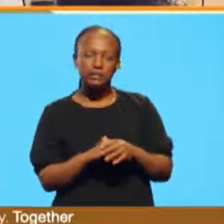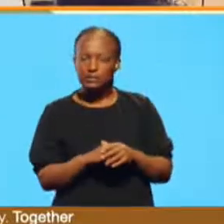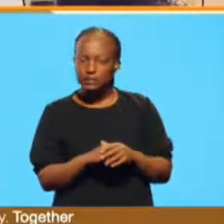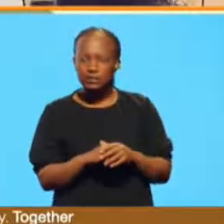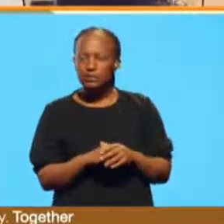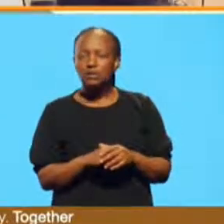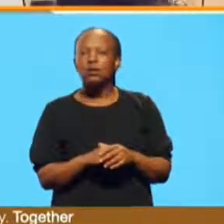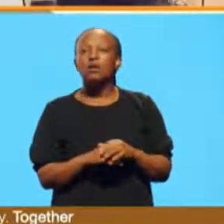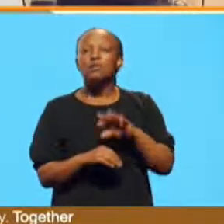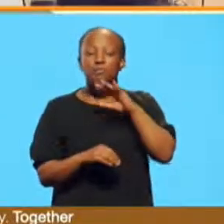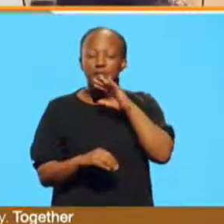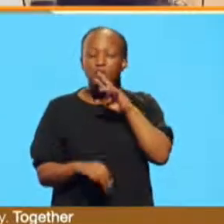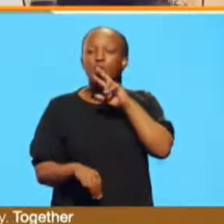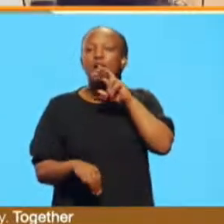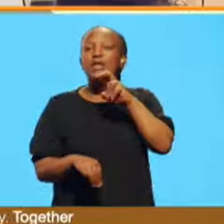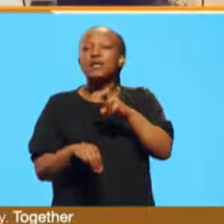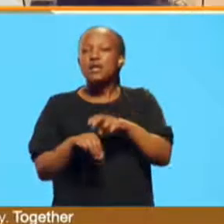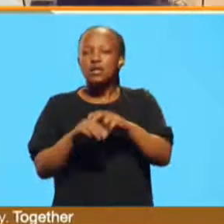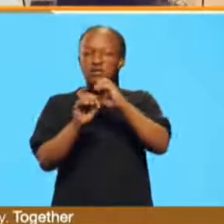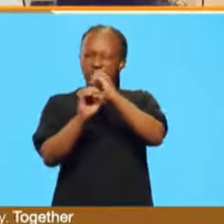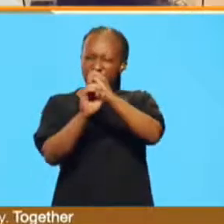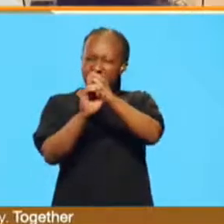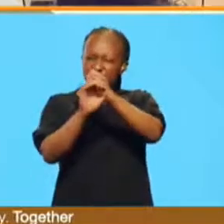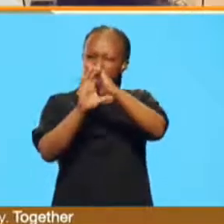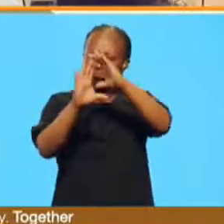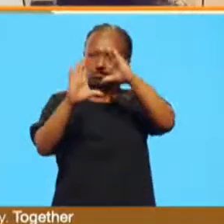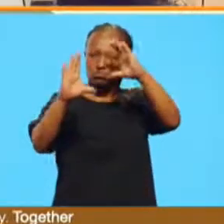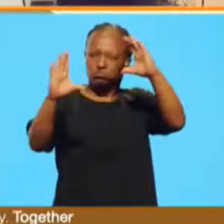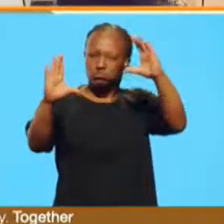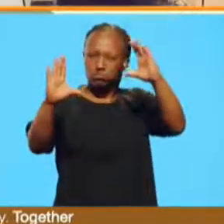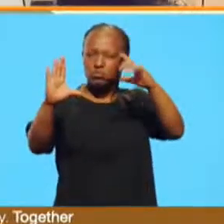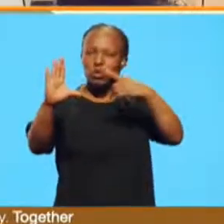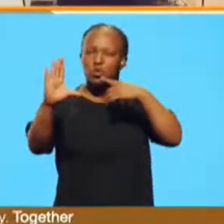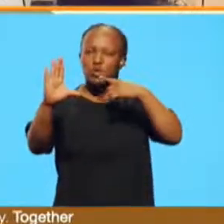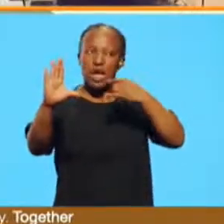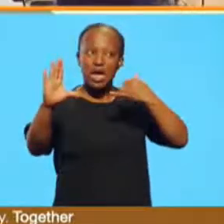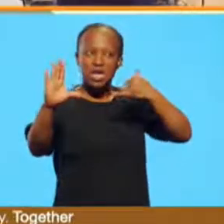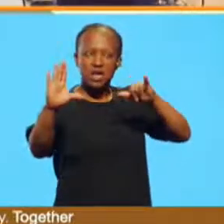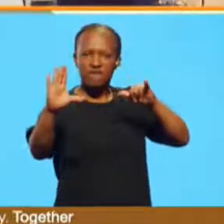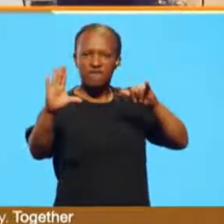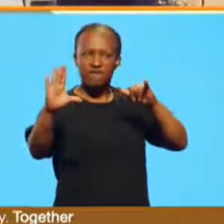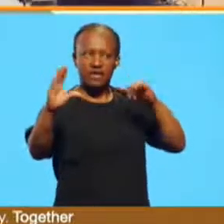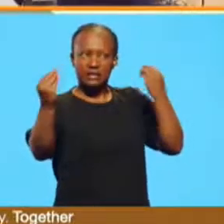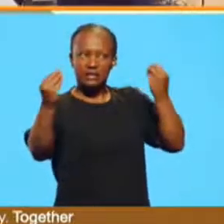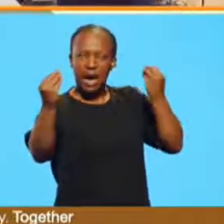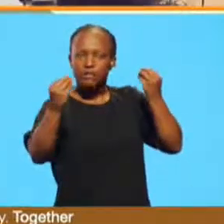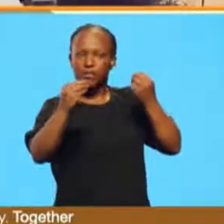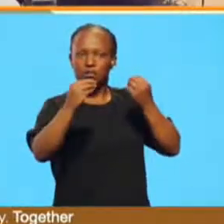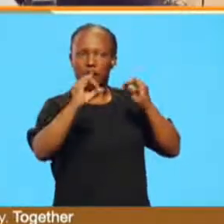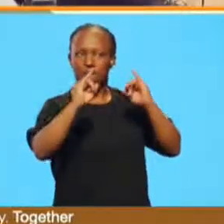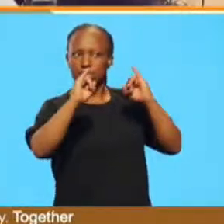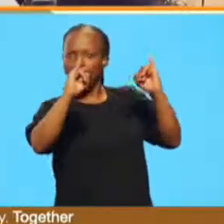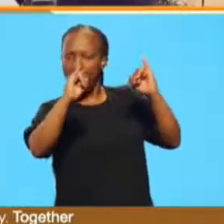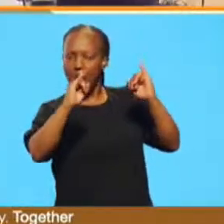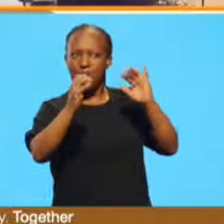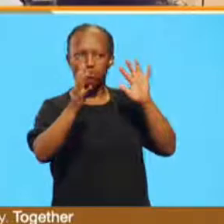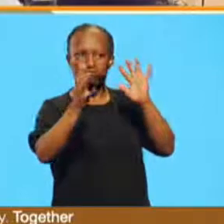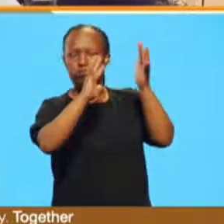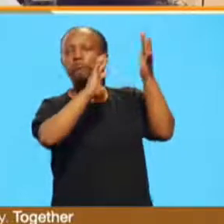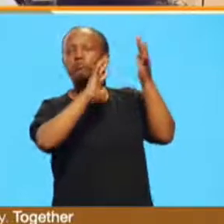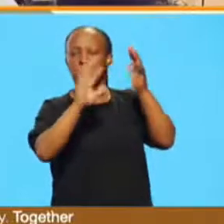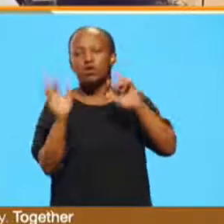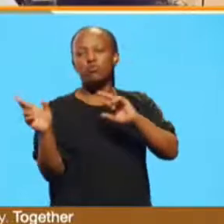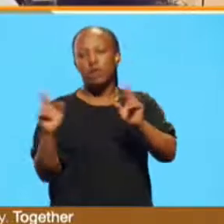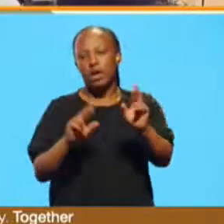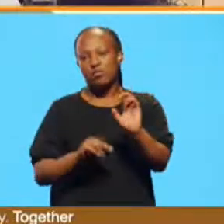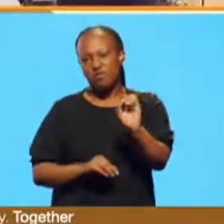have a longer vision to say, should we have any other crisis, we should find us ready. So in that